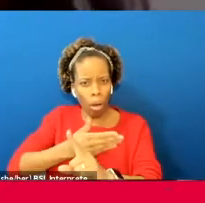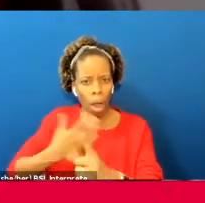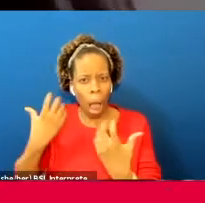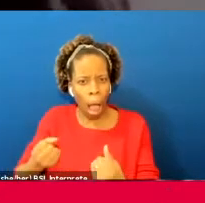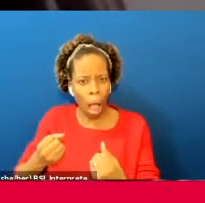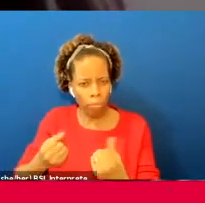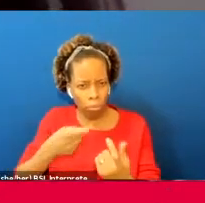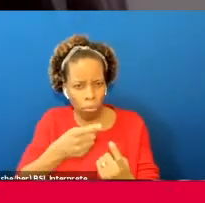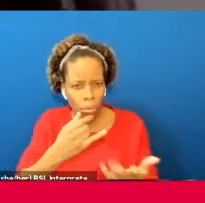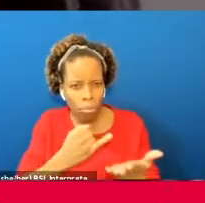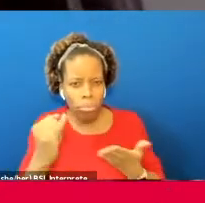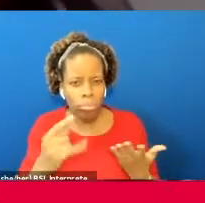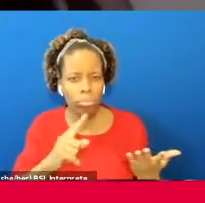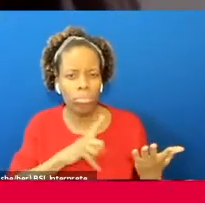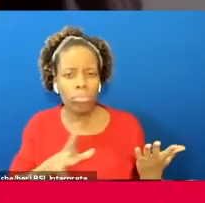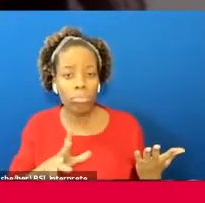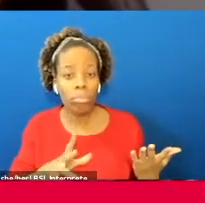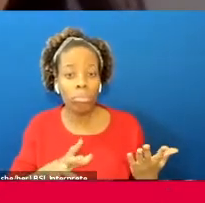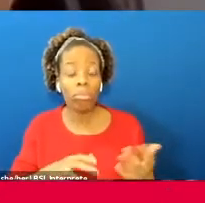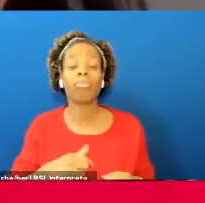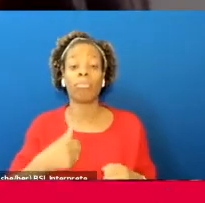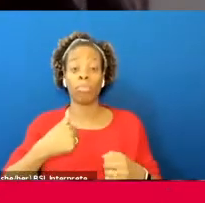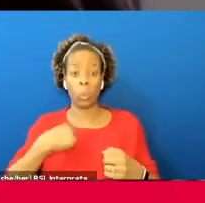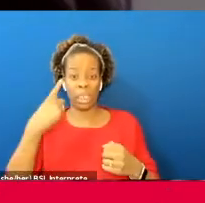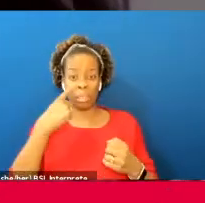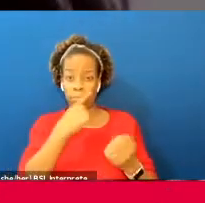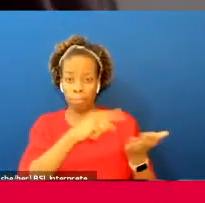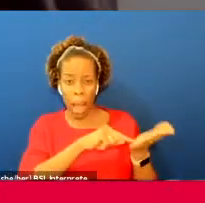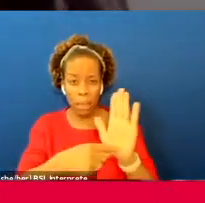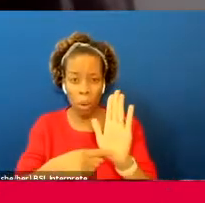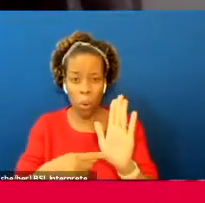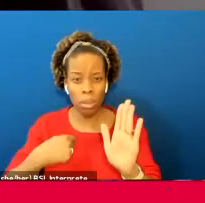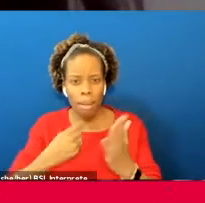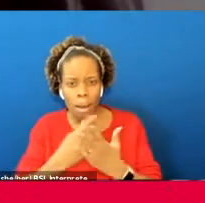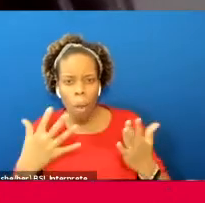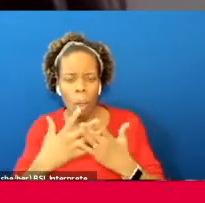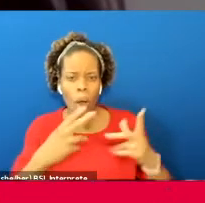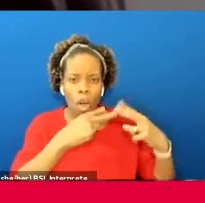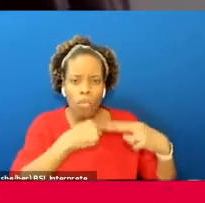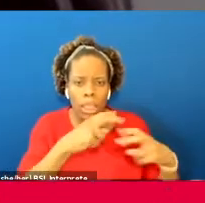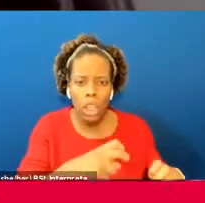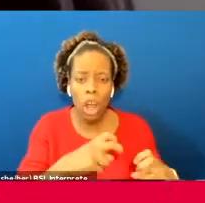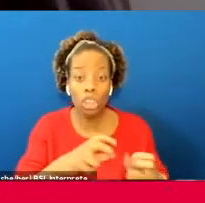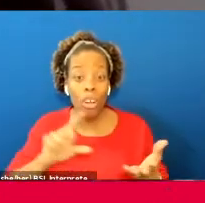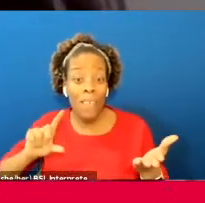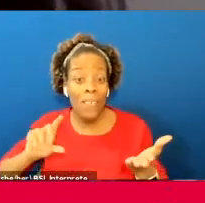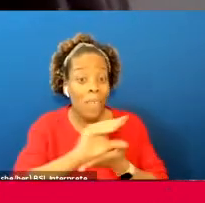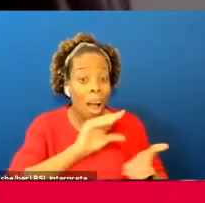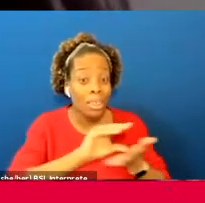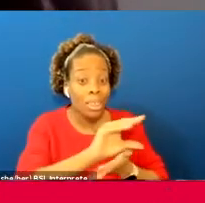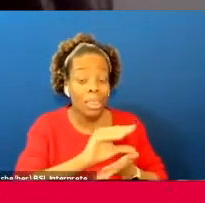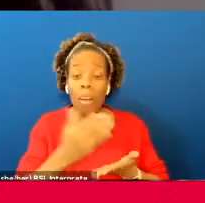In addition to this, we unveiled that years of art initiatives, research that was being funded